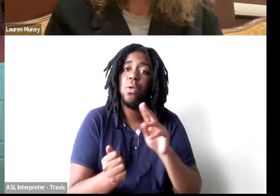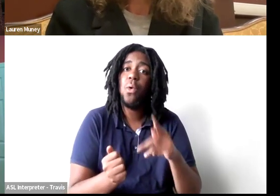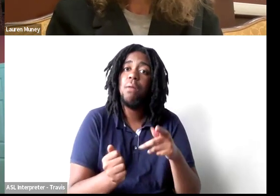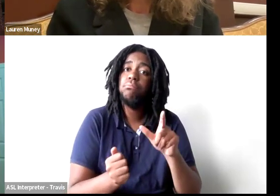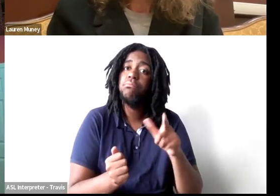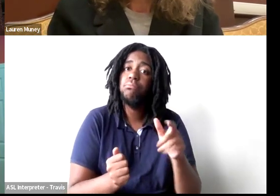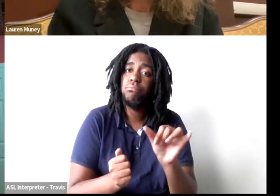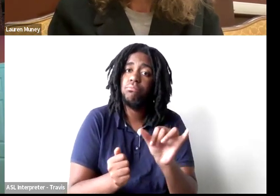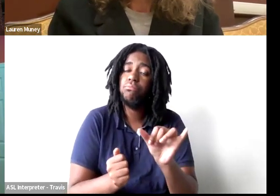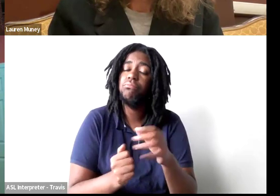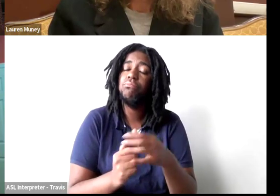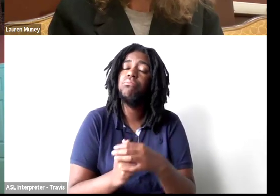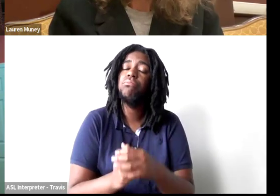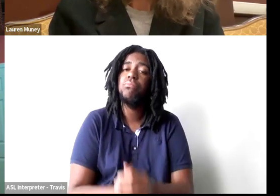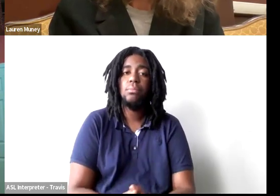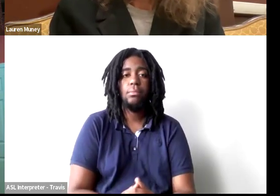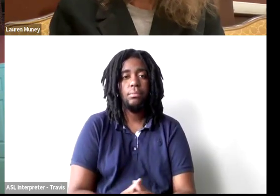experts in future as well.